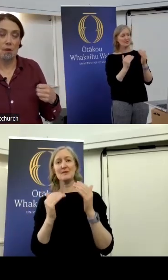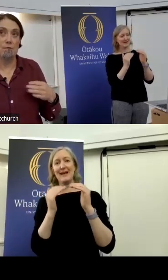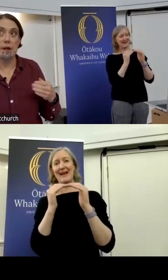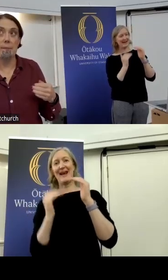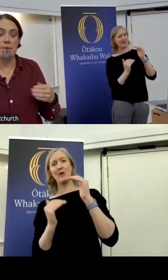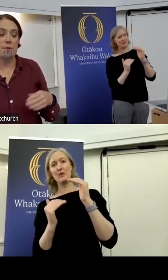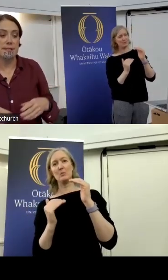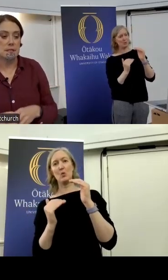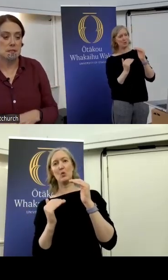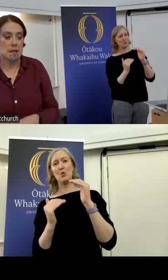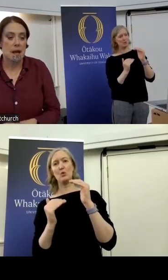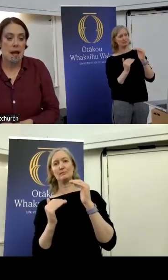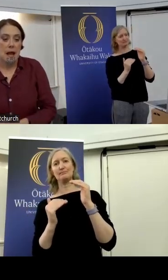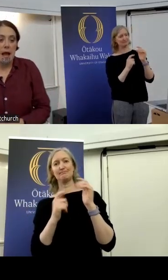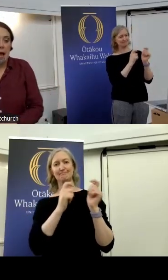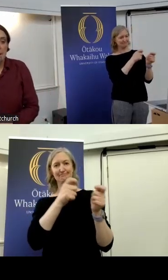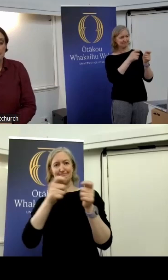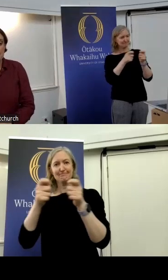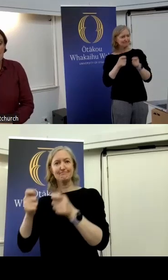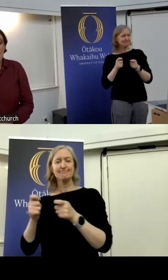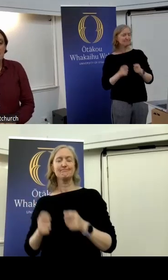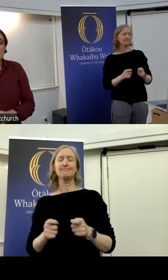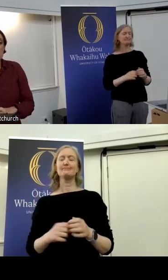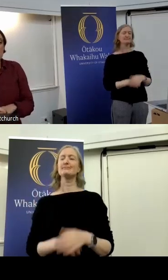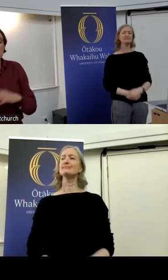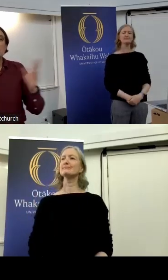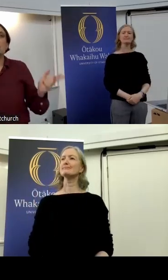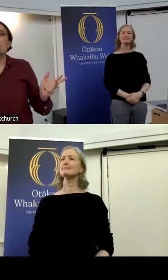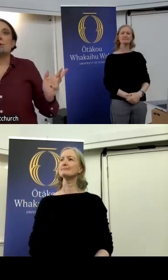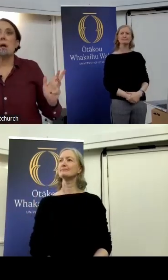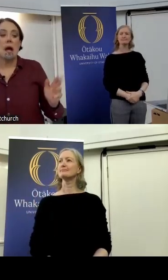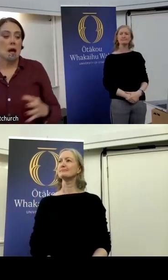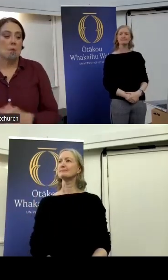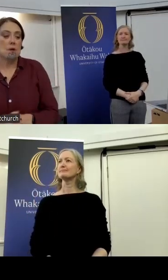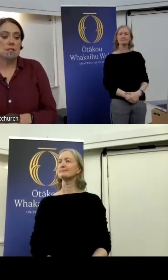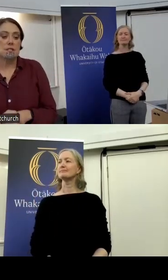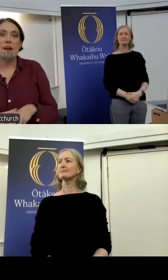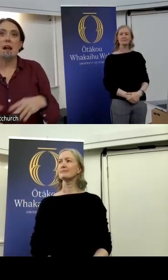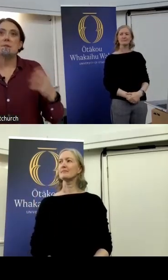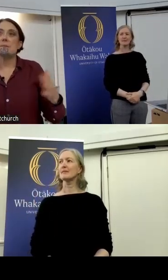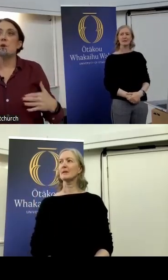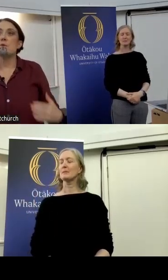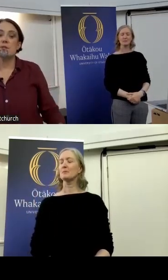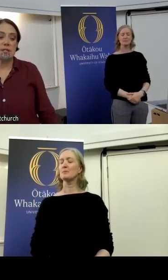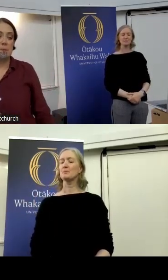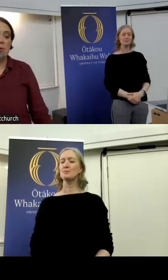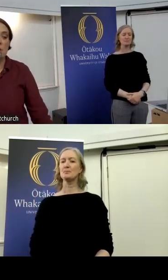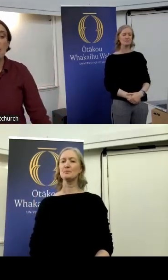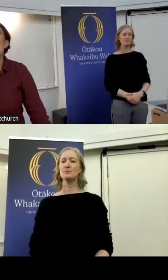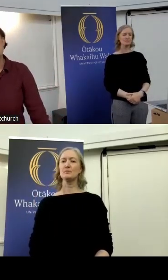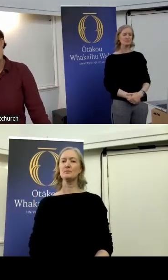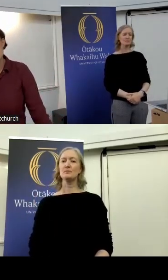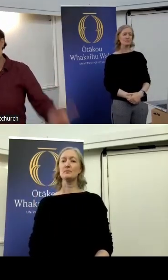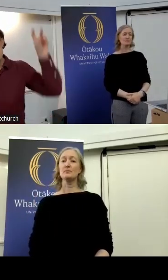implementation for a number of reasons. And so what we wanted to do was to develop some tools to